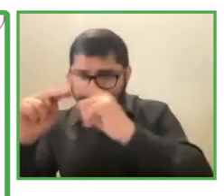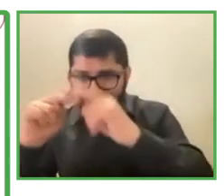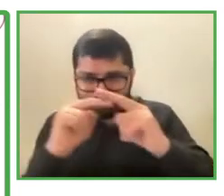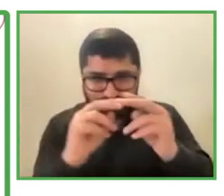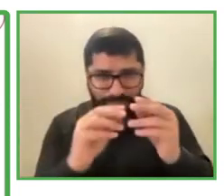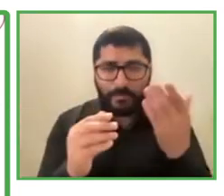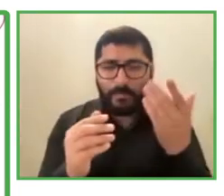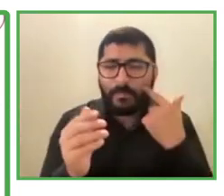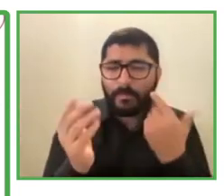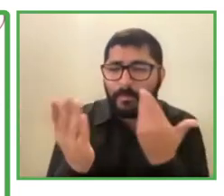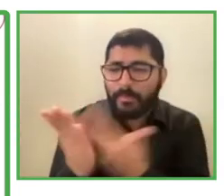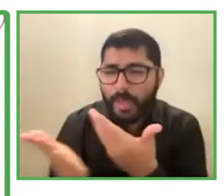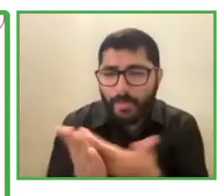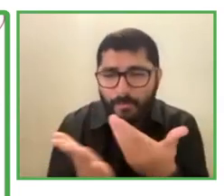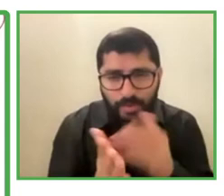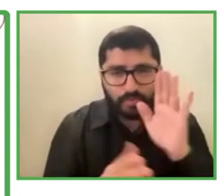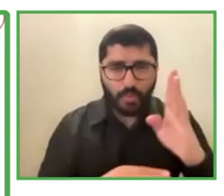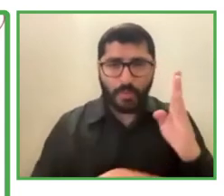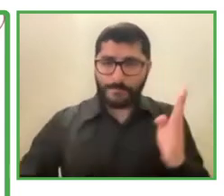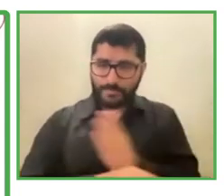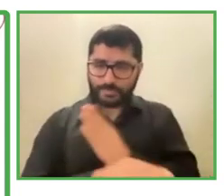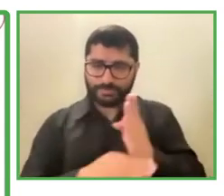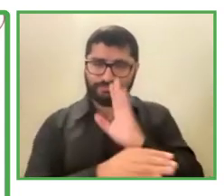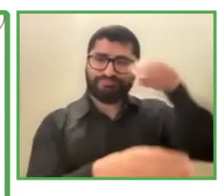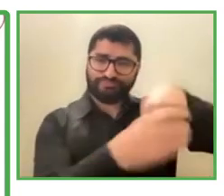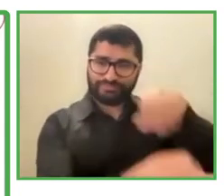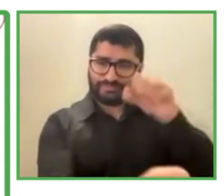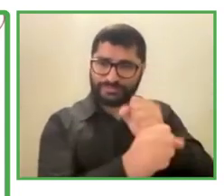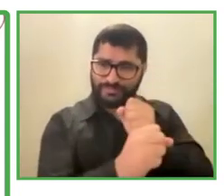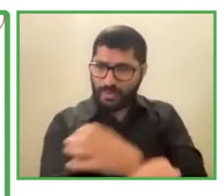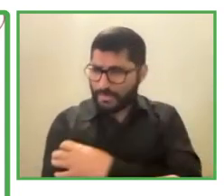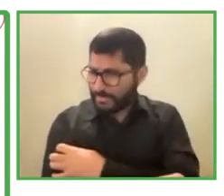borrowed from the real world. So these are real world